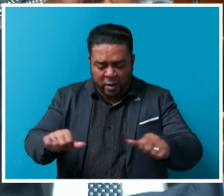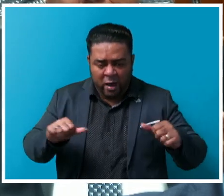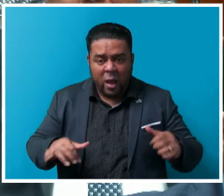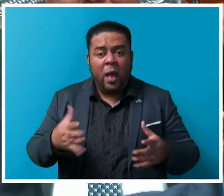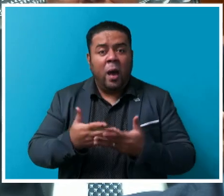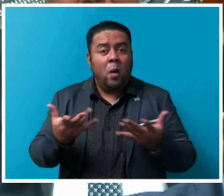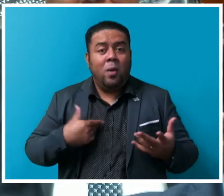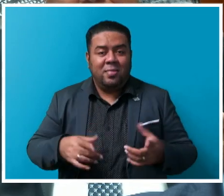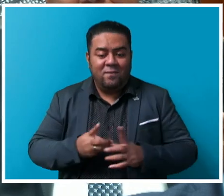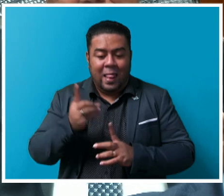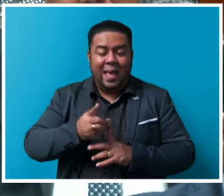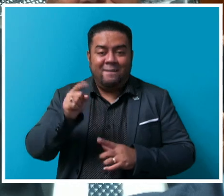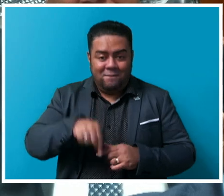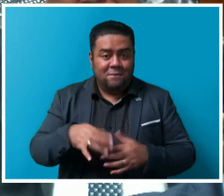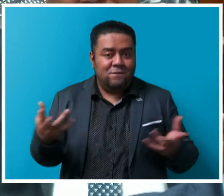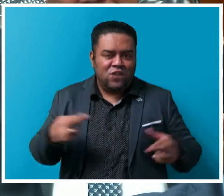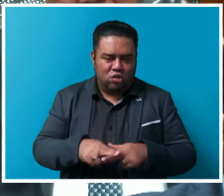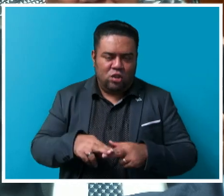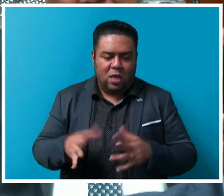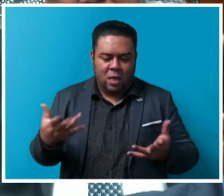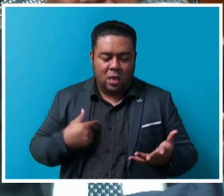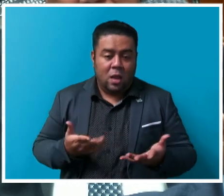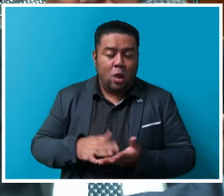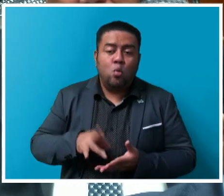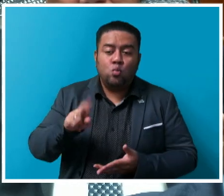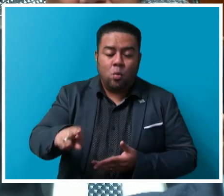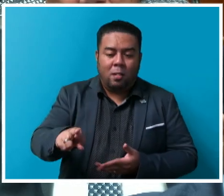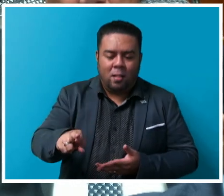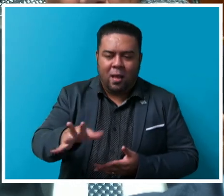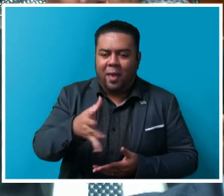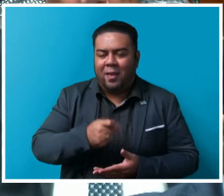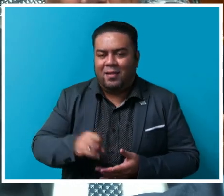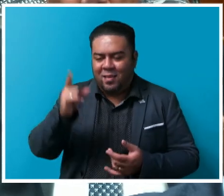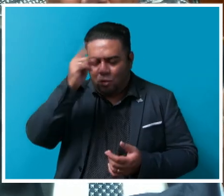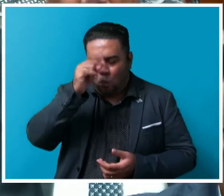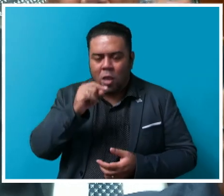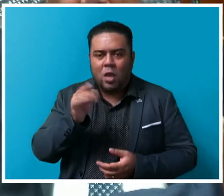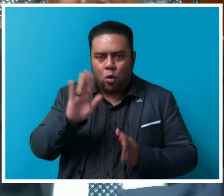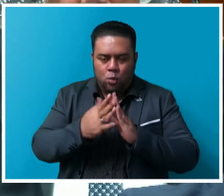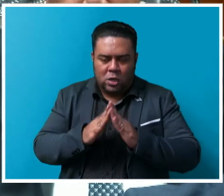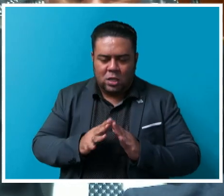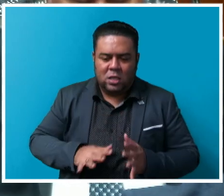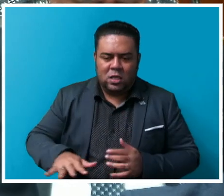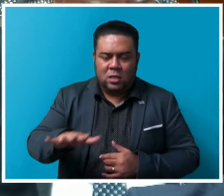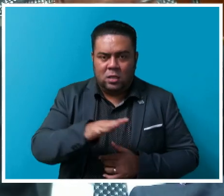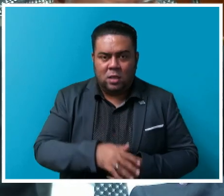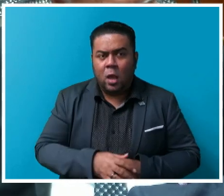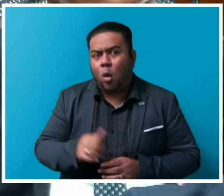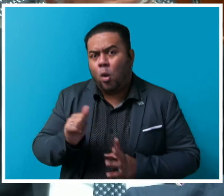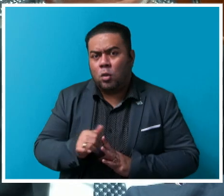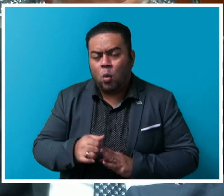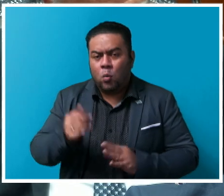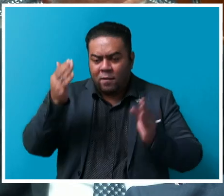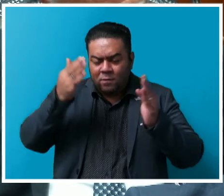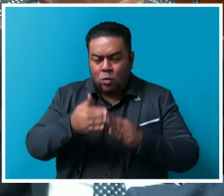it develops in Fiji, touching the rural and Tauke communities. The development of medicinal cannabis